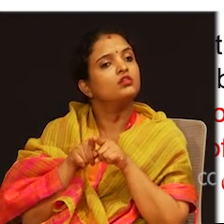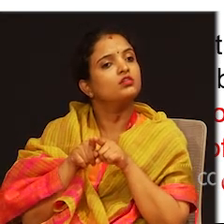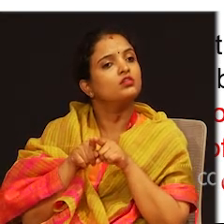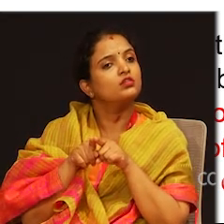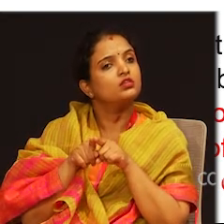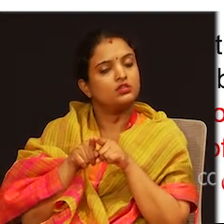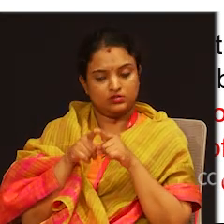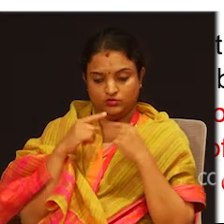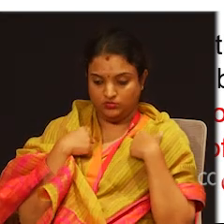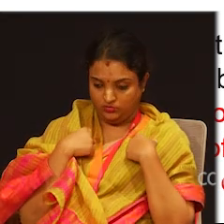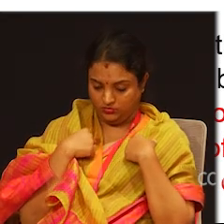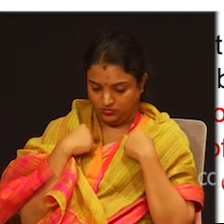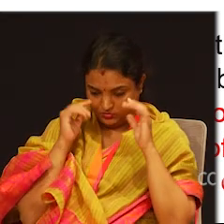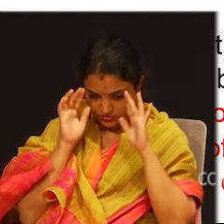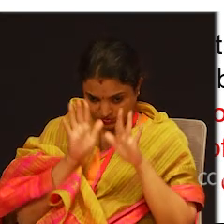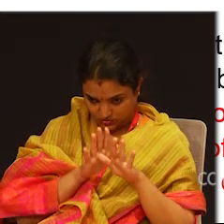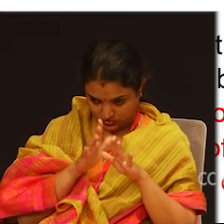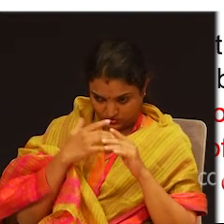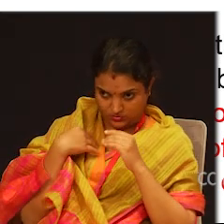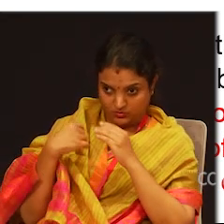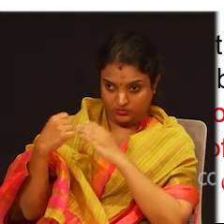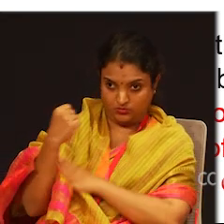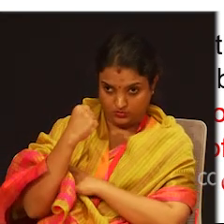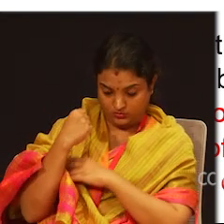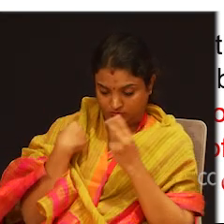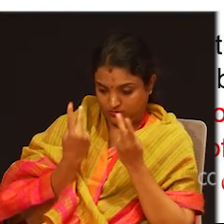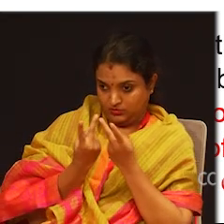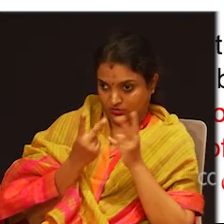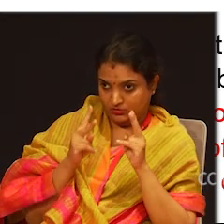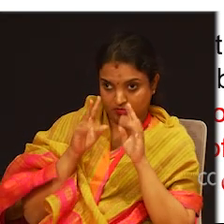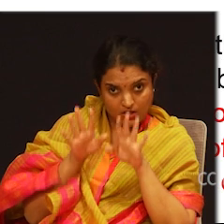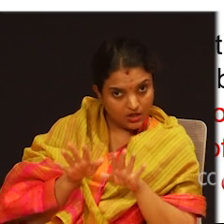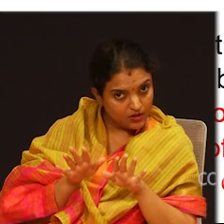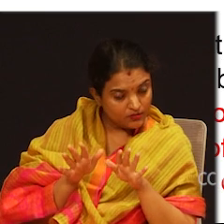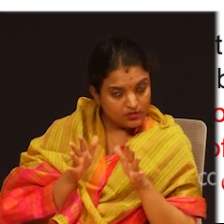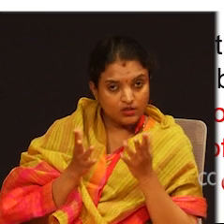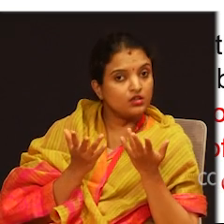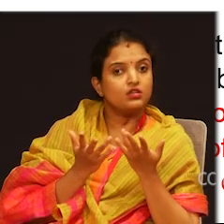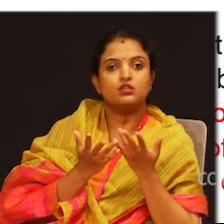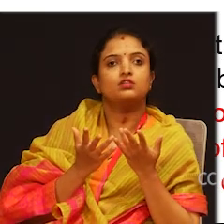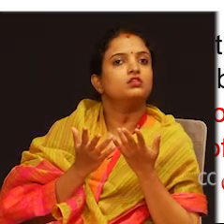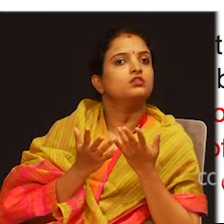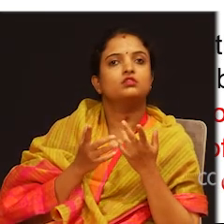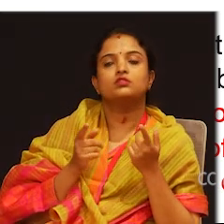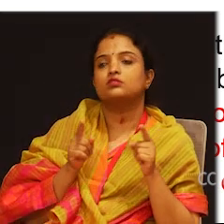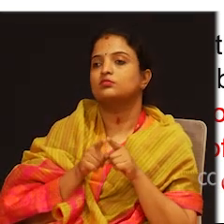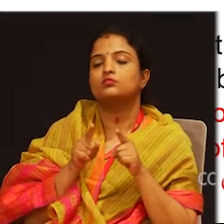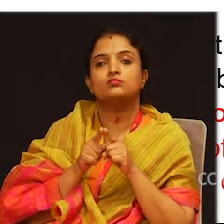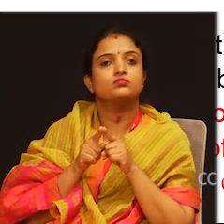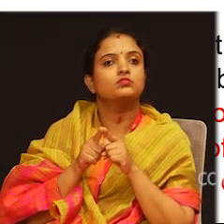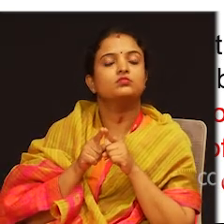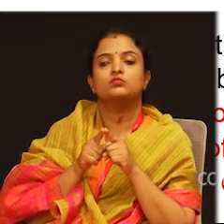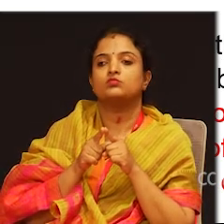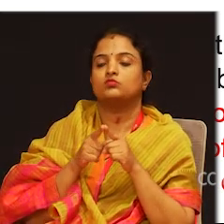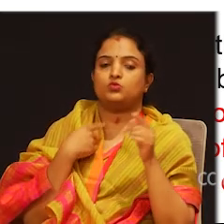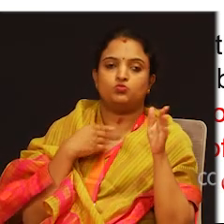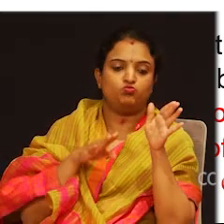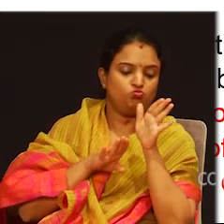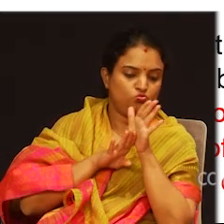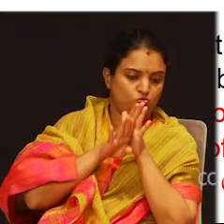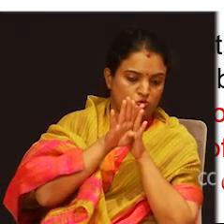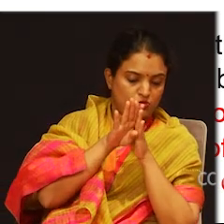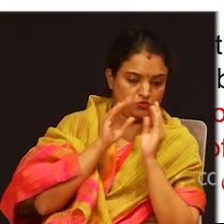us, do I really have the right to be different? Because despite all the progress we have